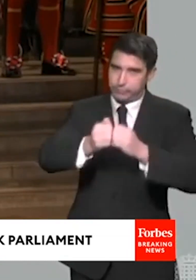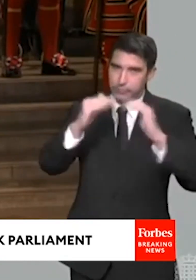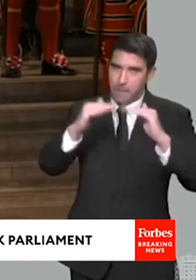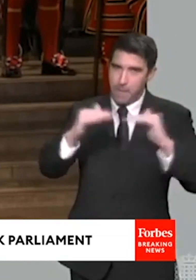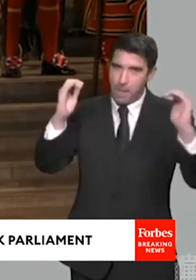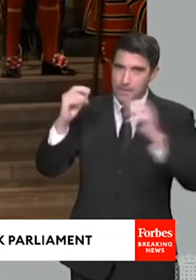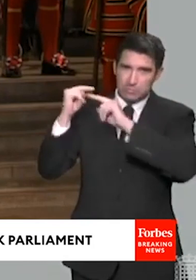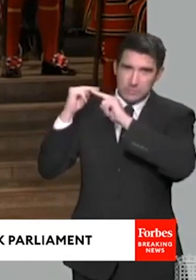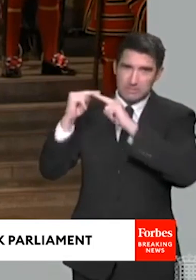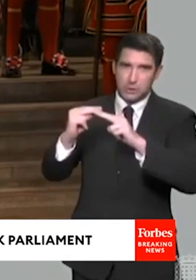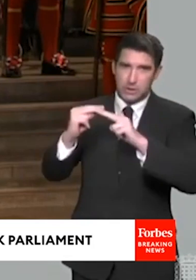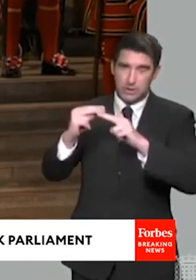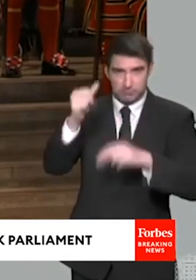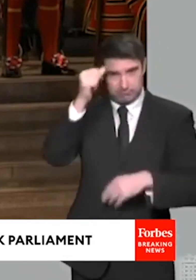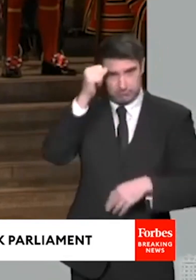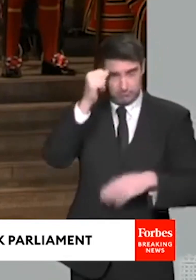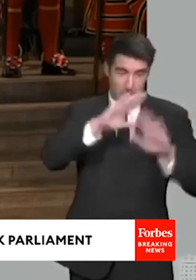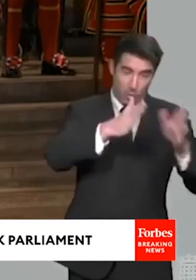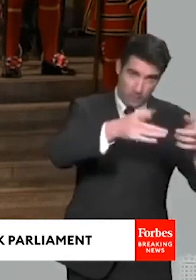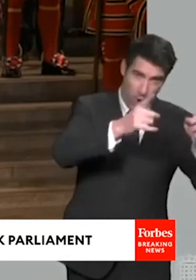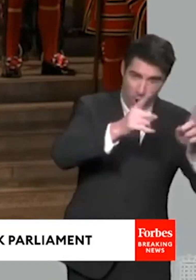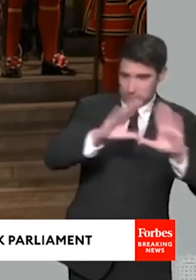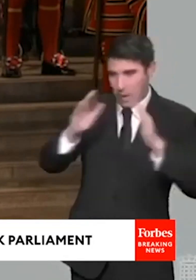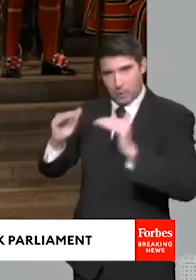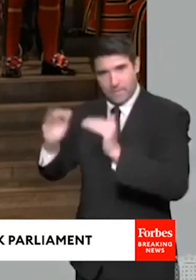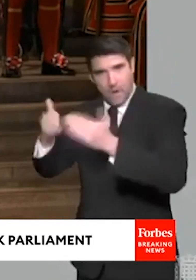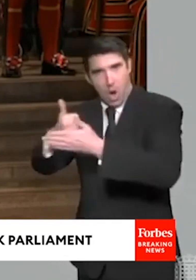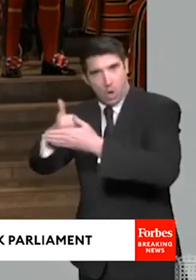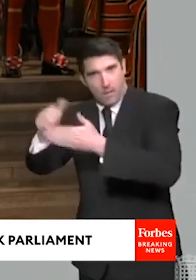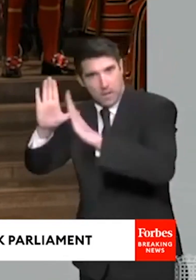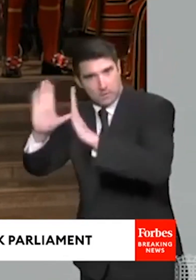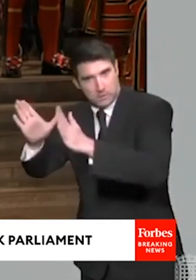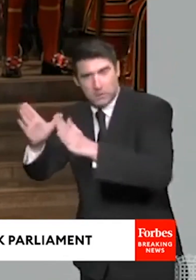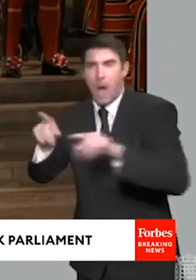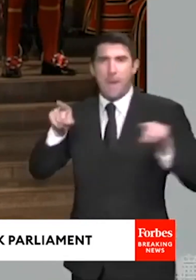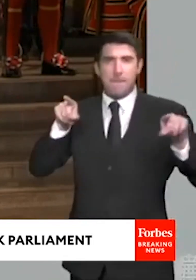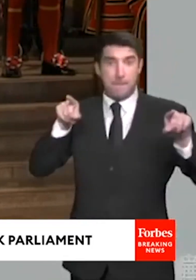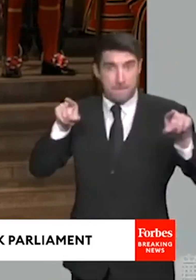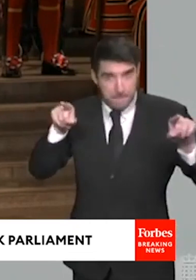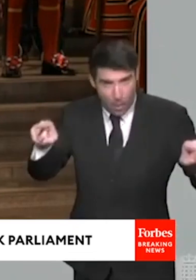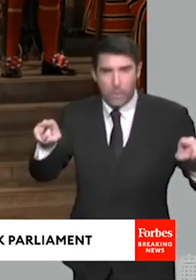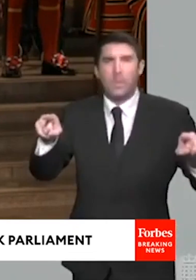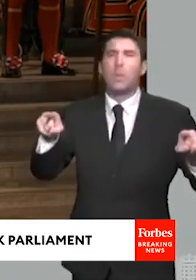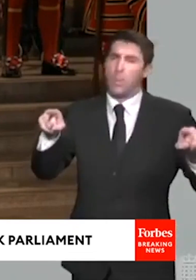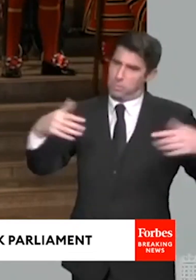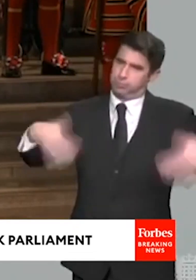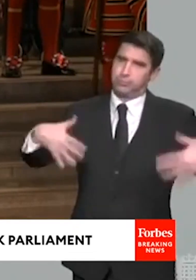houses dedicate yourselves with such personal commitment for the betterment of us